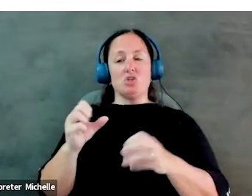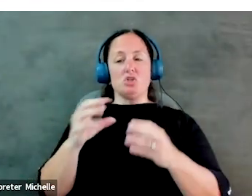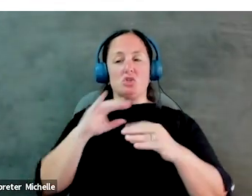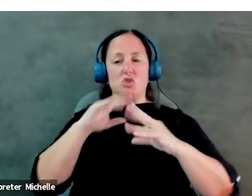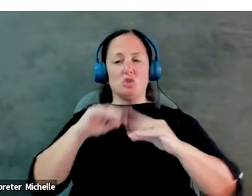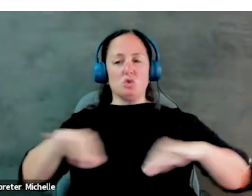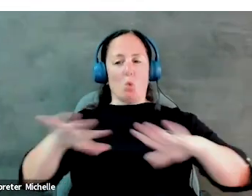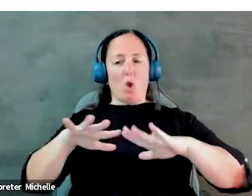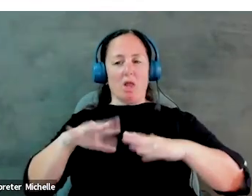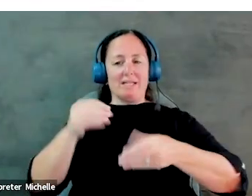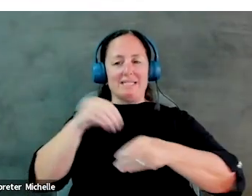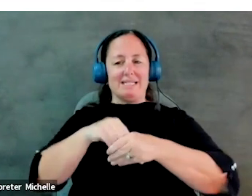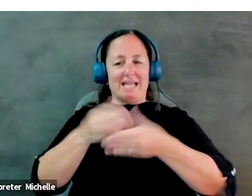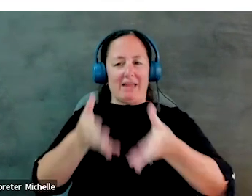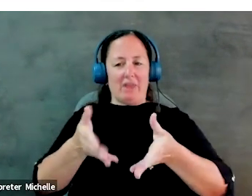present.